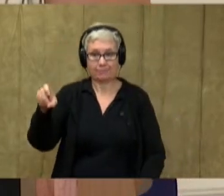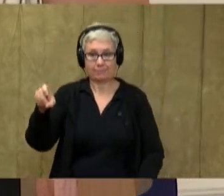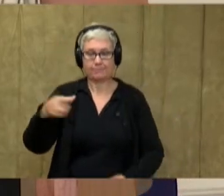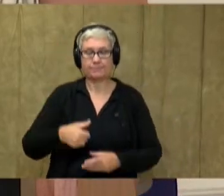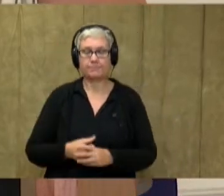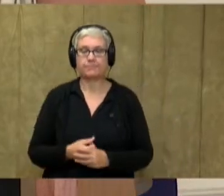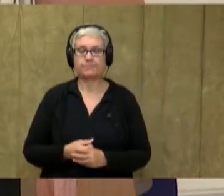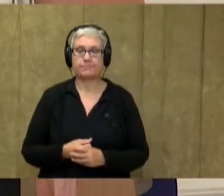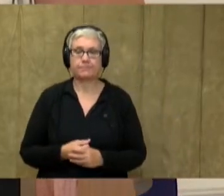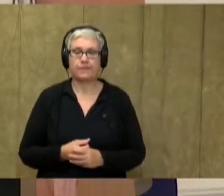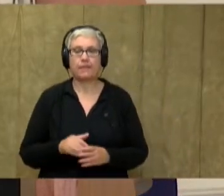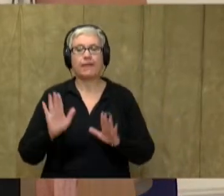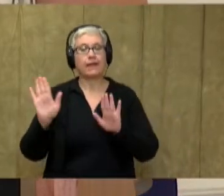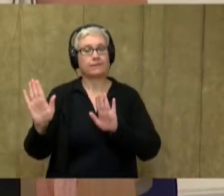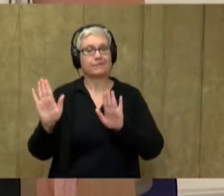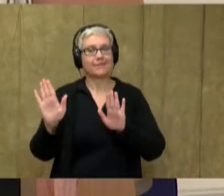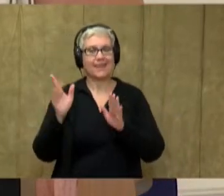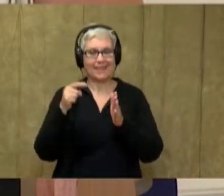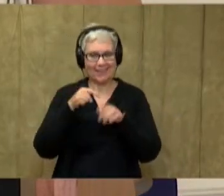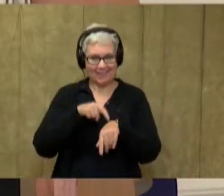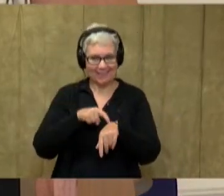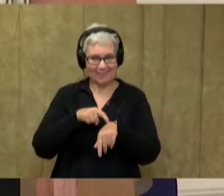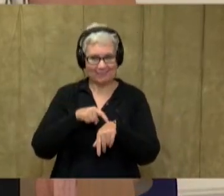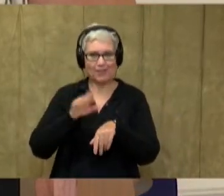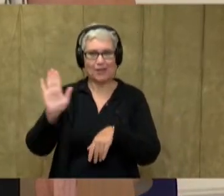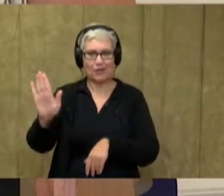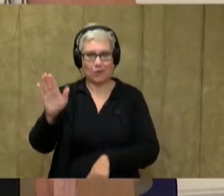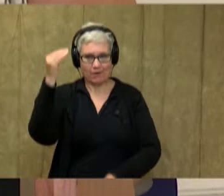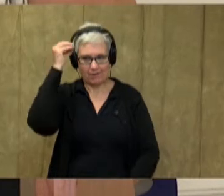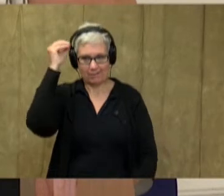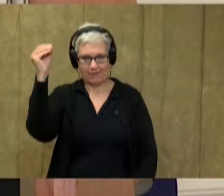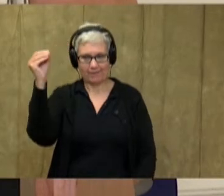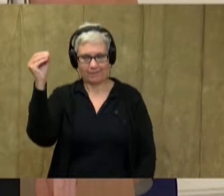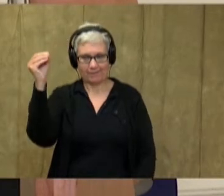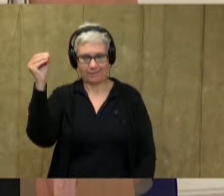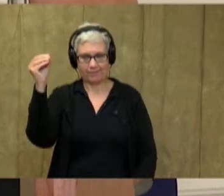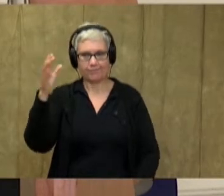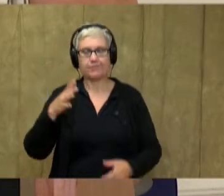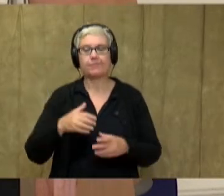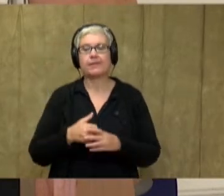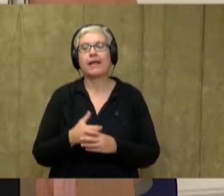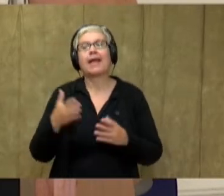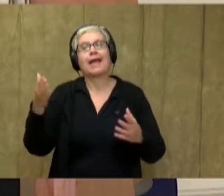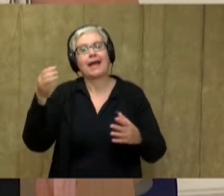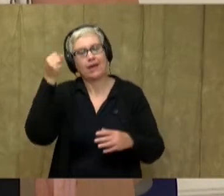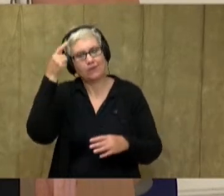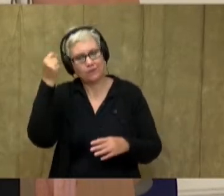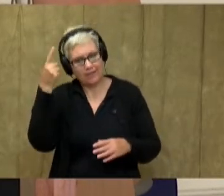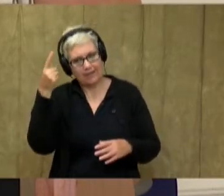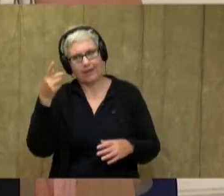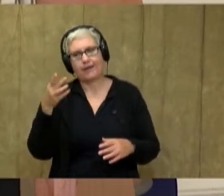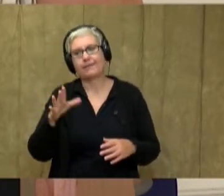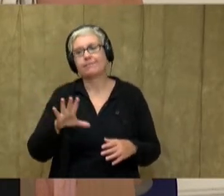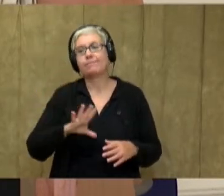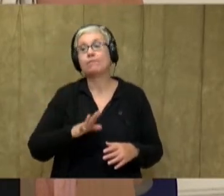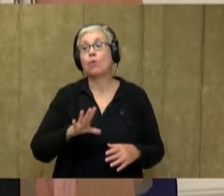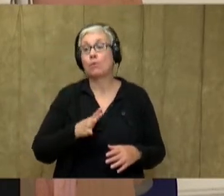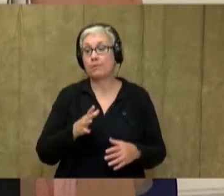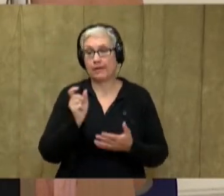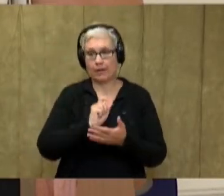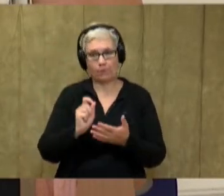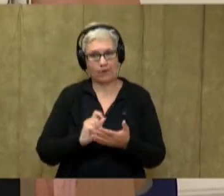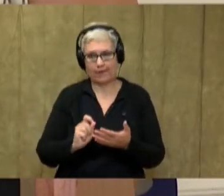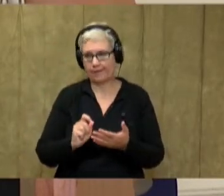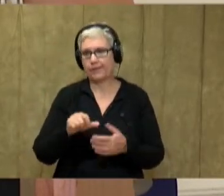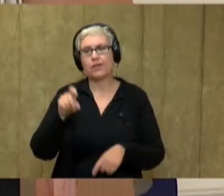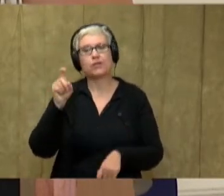is your opinion. Now, remember, when writing formally, you're not supposed to write in first person. So there